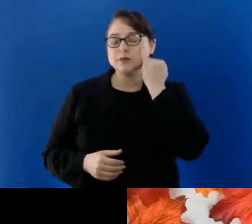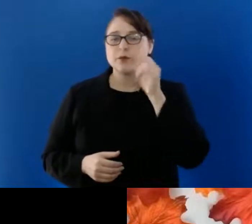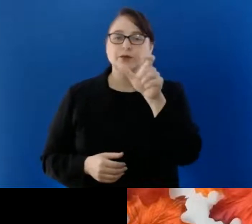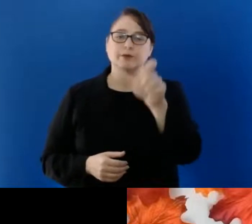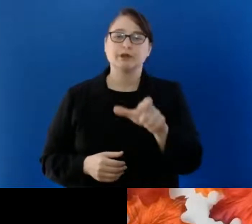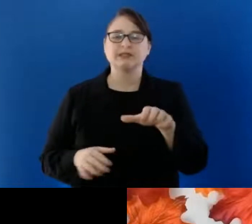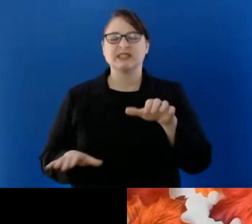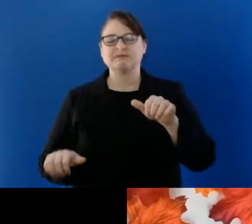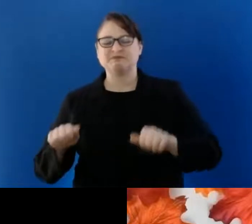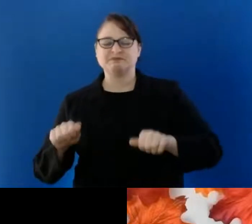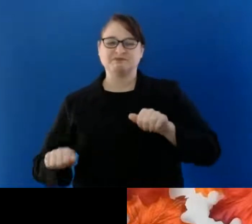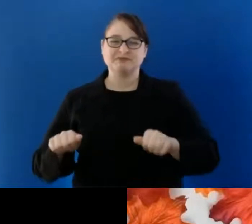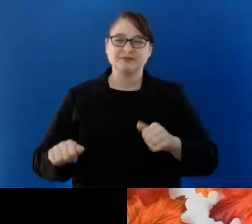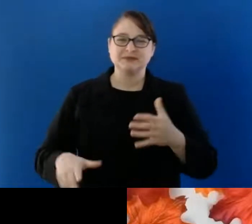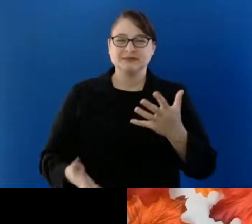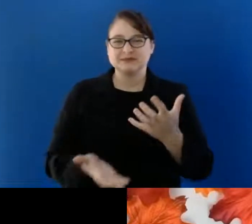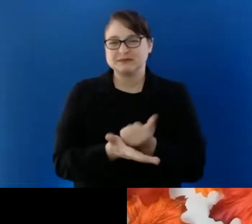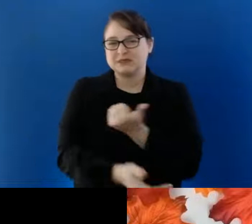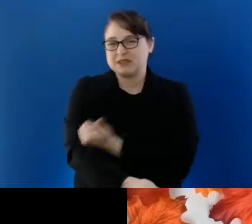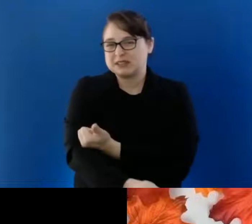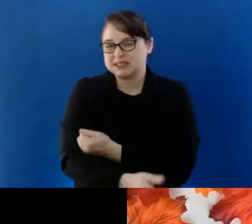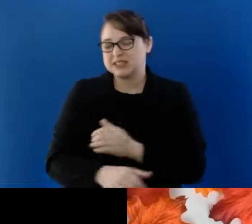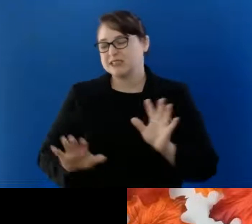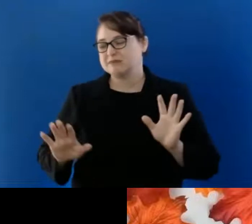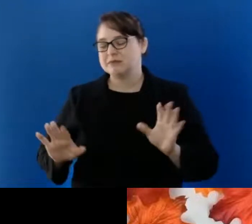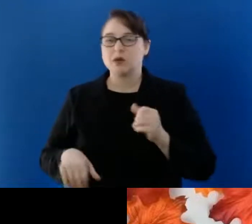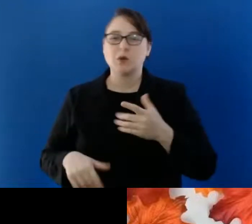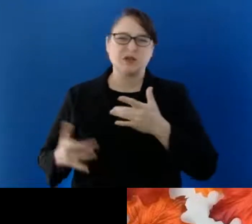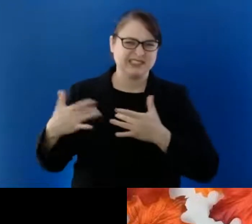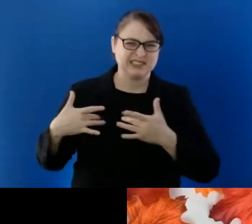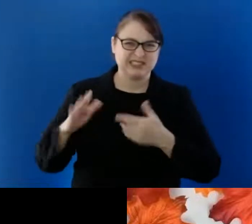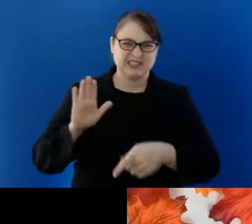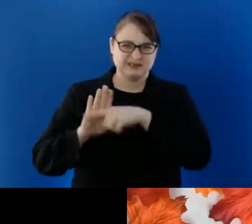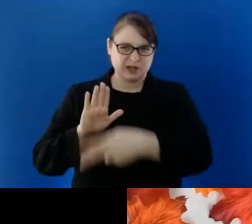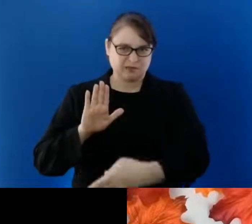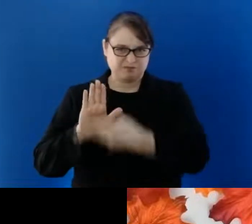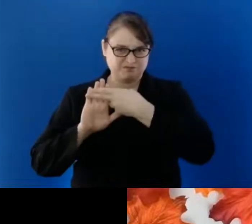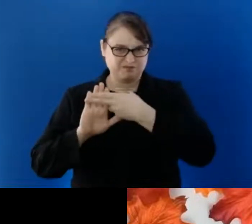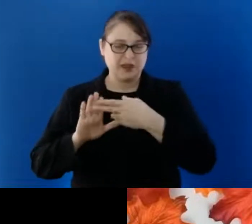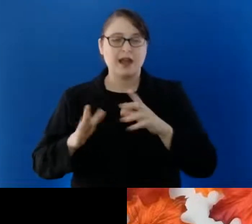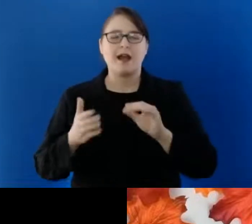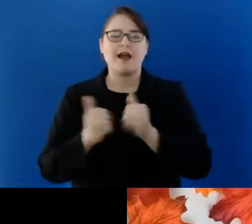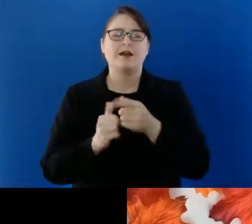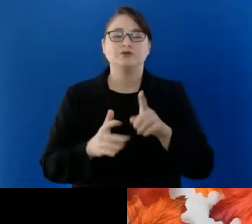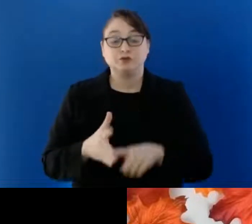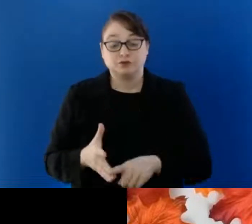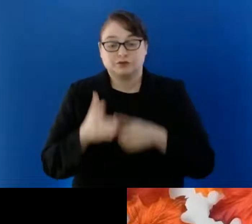getting the vaccine or they're worried about the stigma that might be around it, how do you start that conversation?